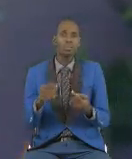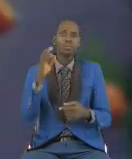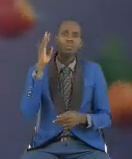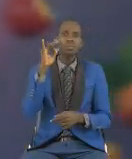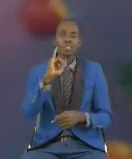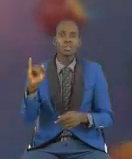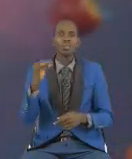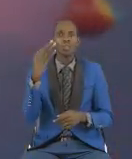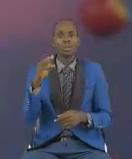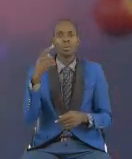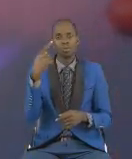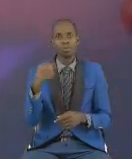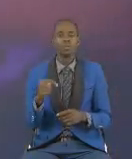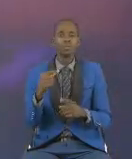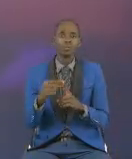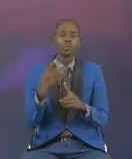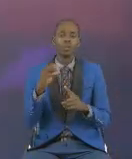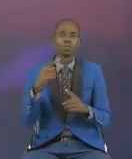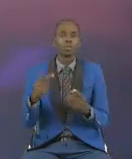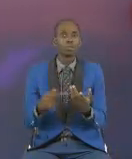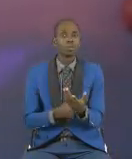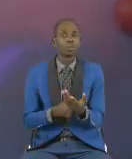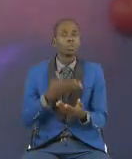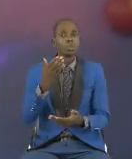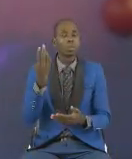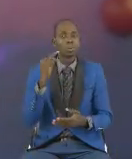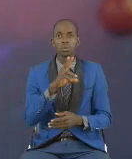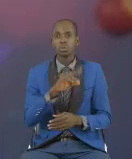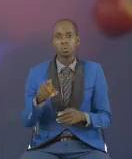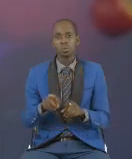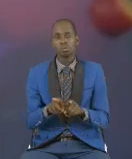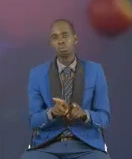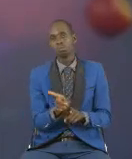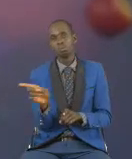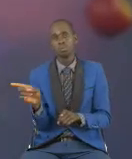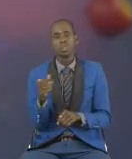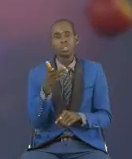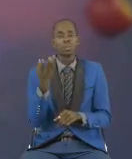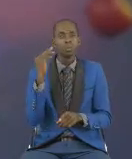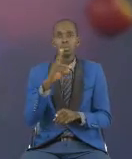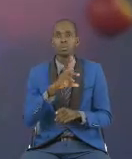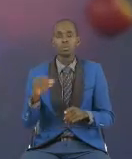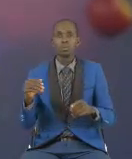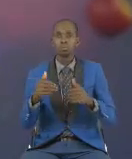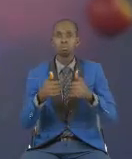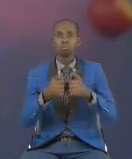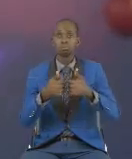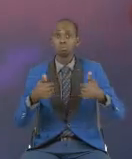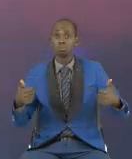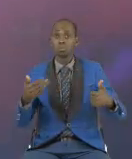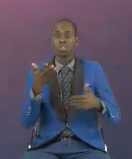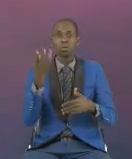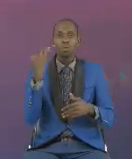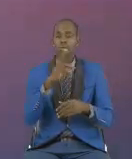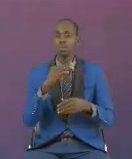word of the gospel. There was no diversion. There was no deviation. There was no distraction.